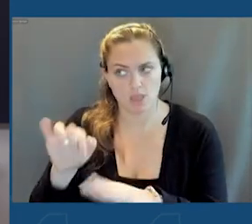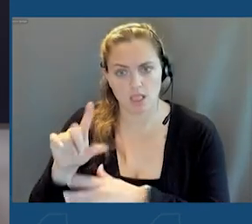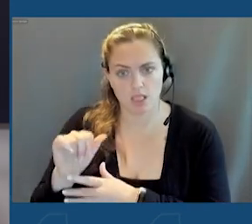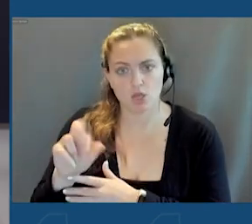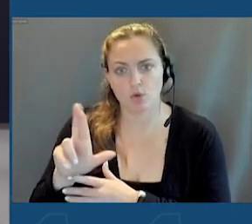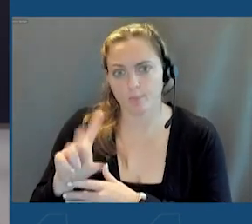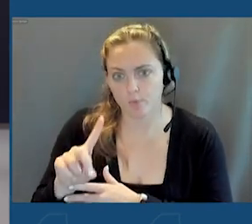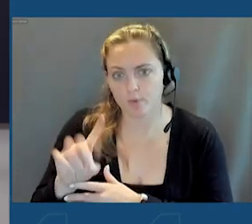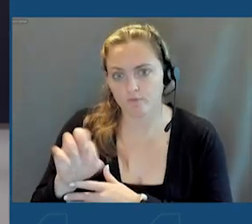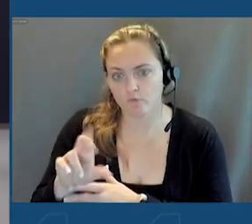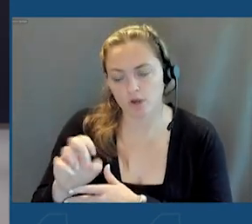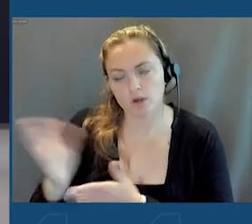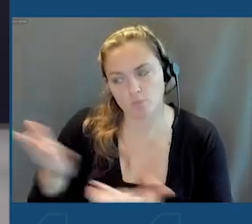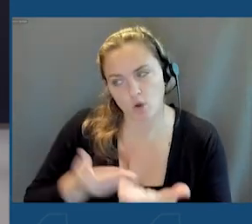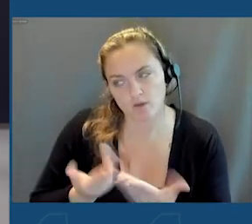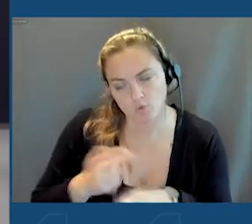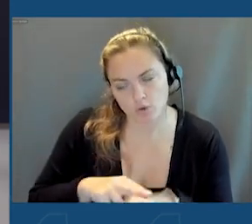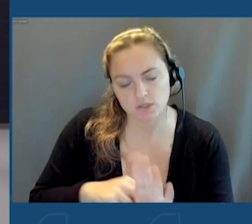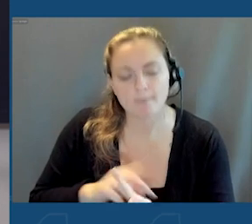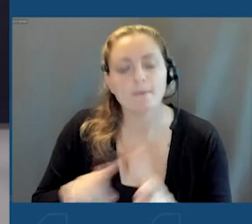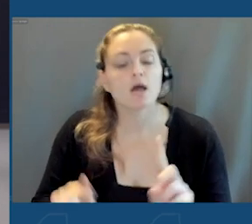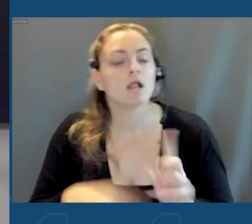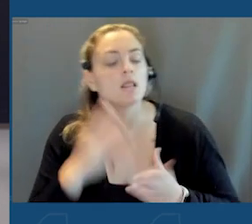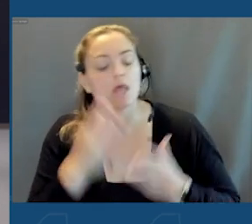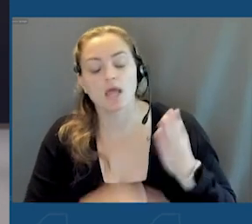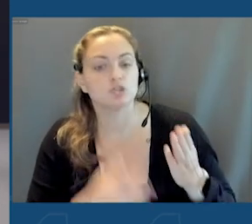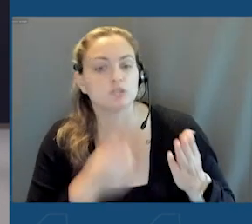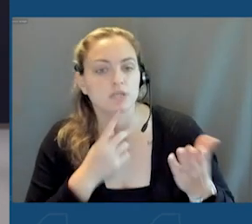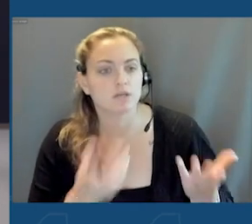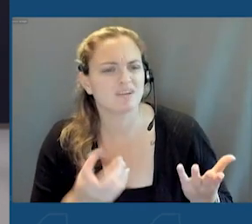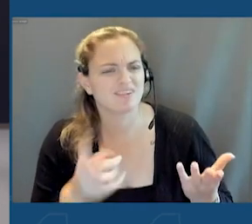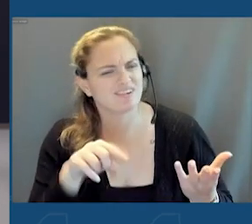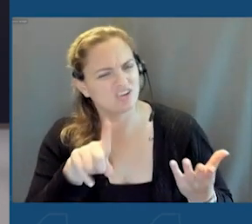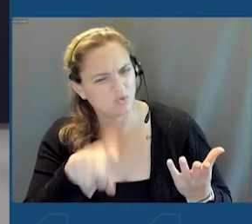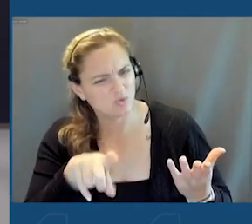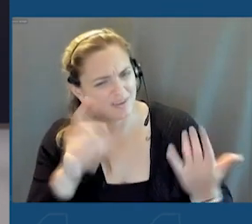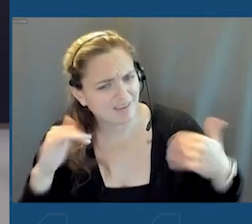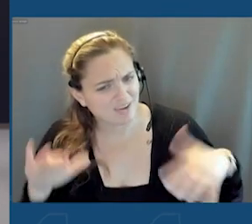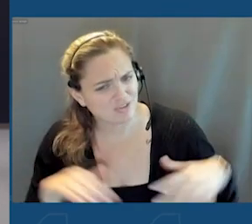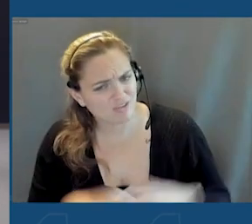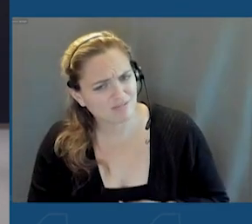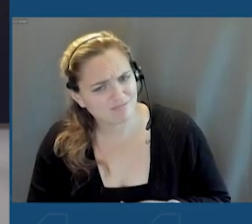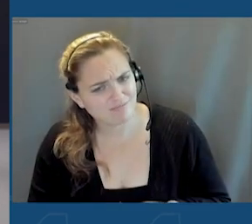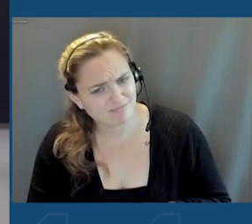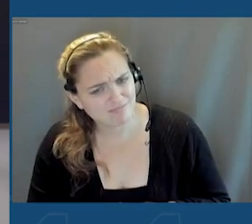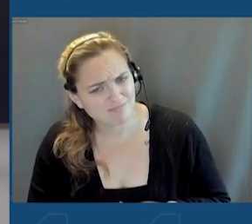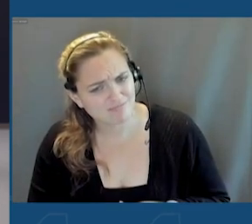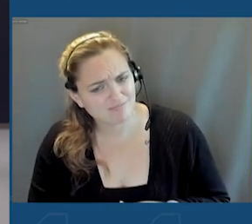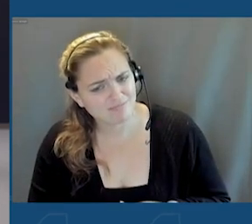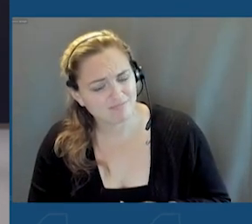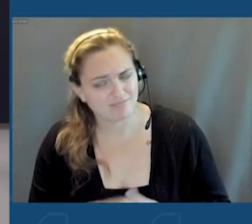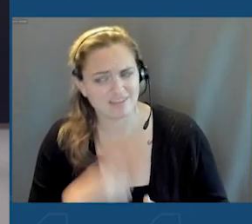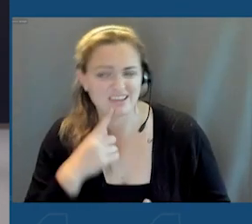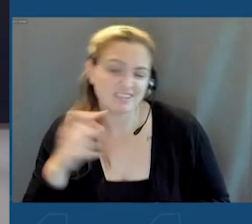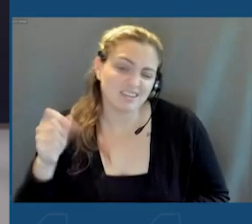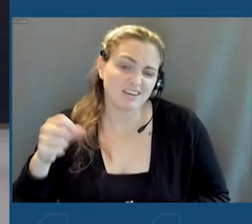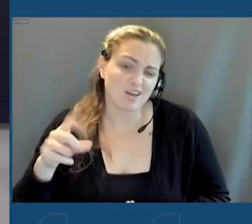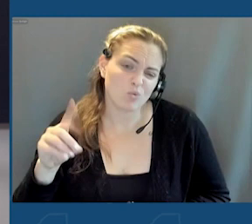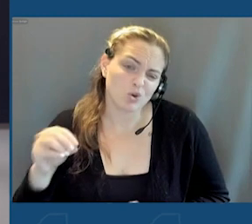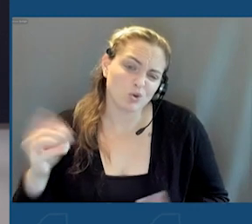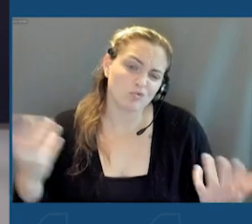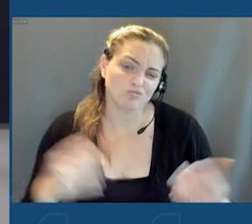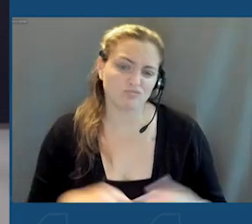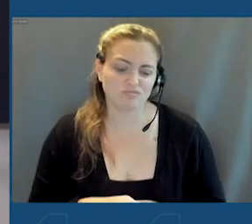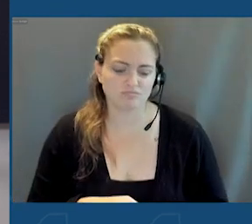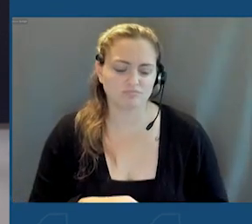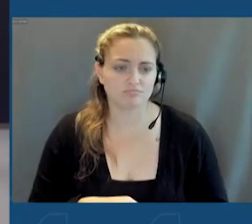of course, and at the end of that, she said, "You guys need an angel." And I said, "Yeah, we do." And